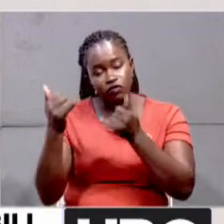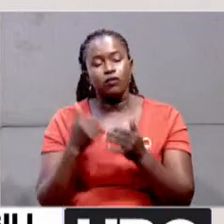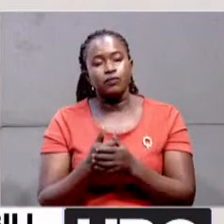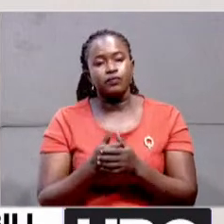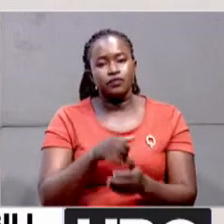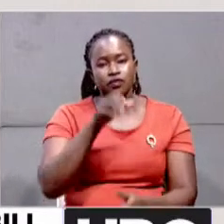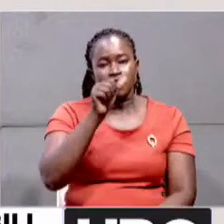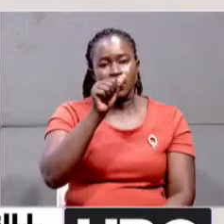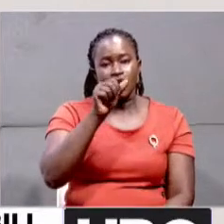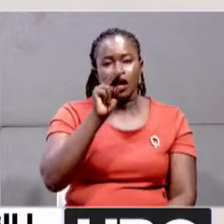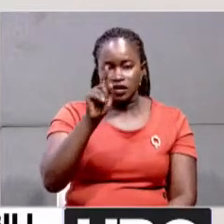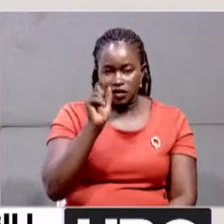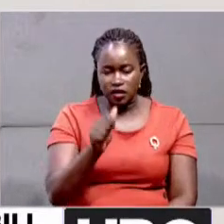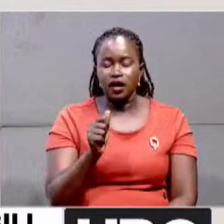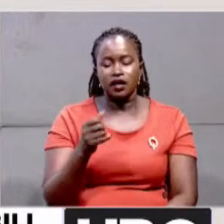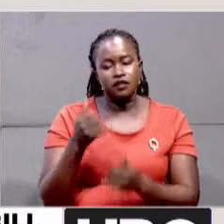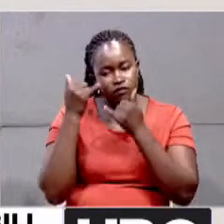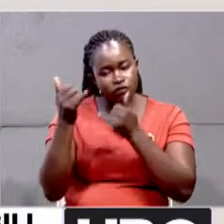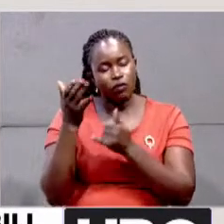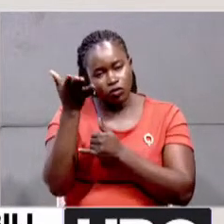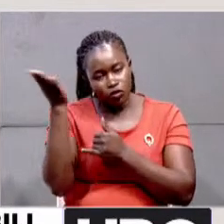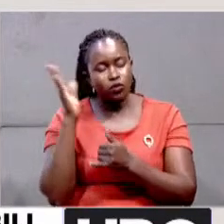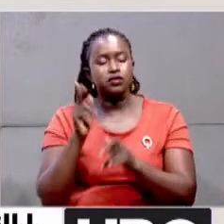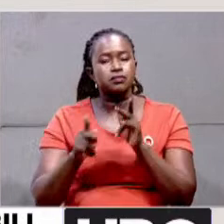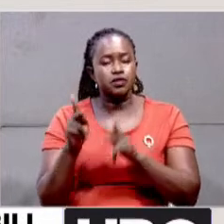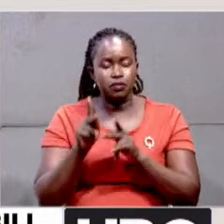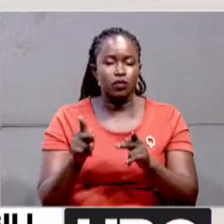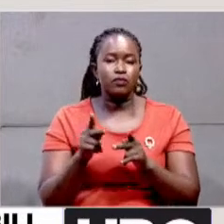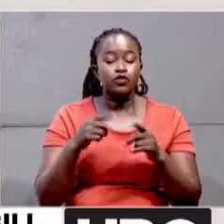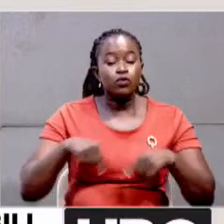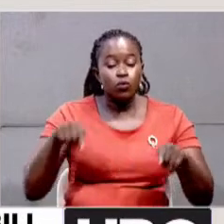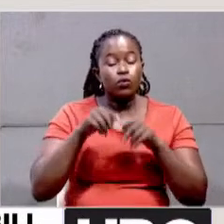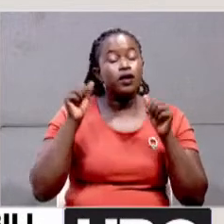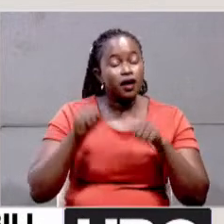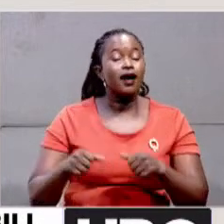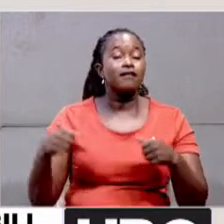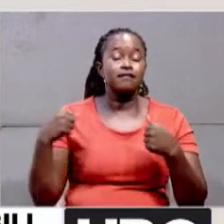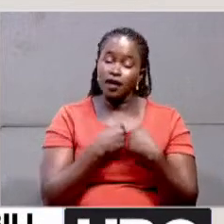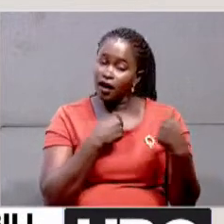Anita Mong, you tell those people that we can fight,